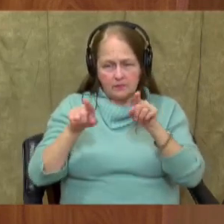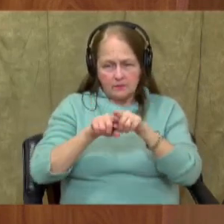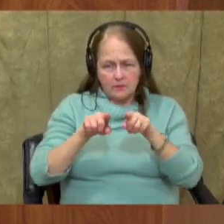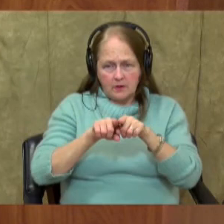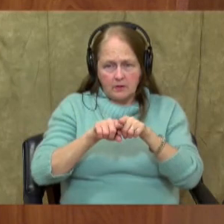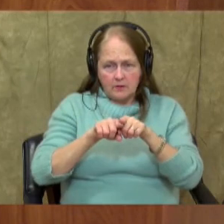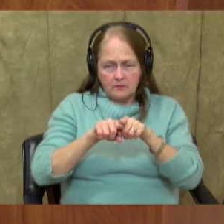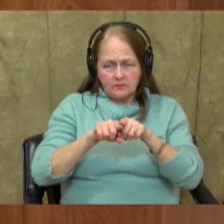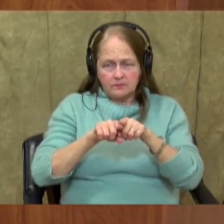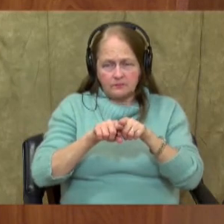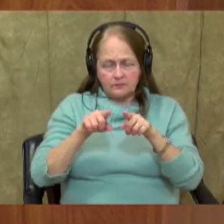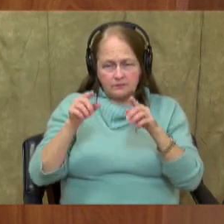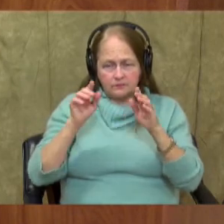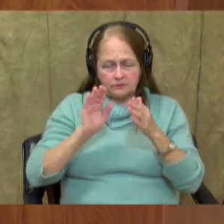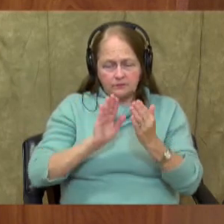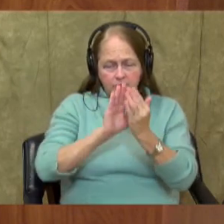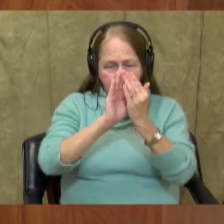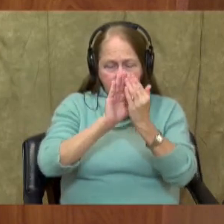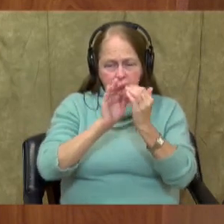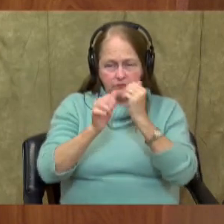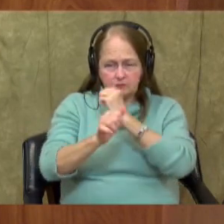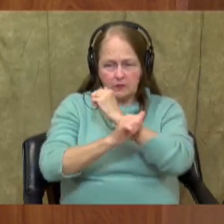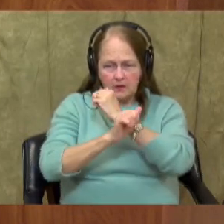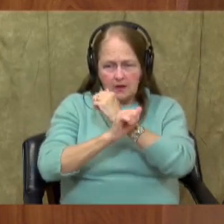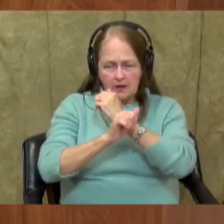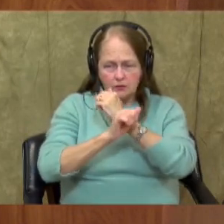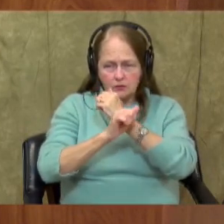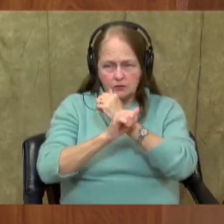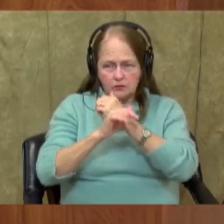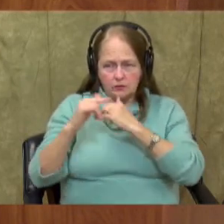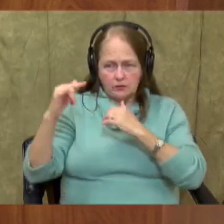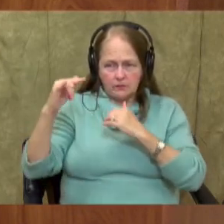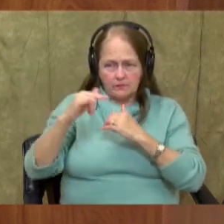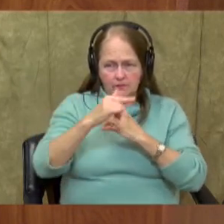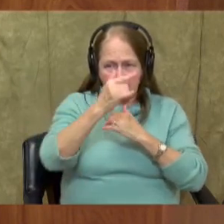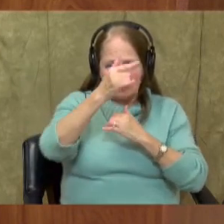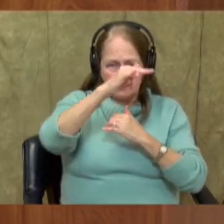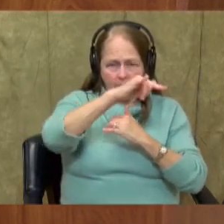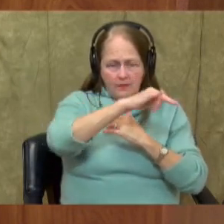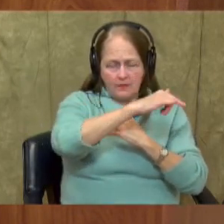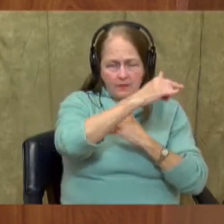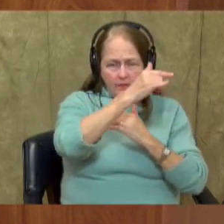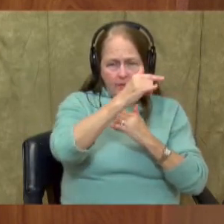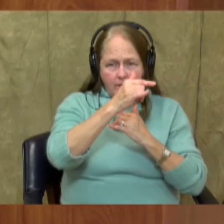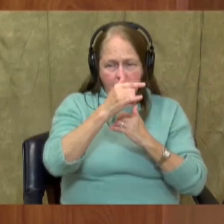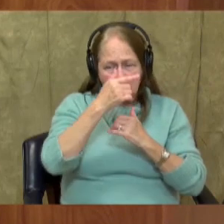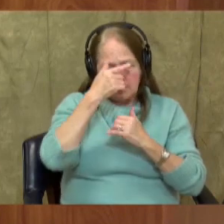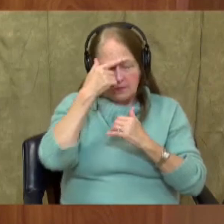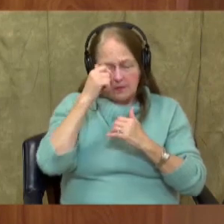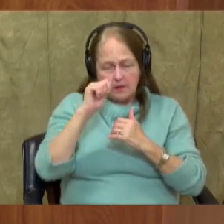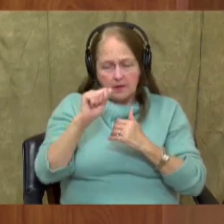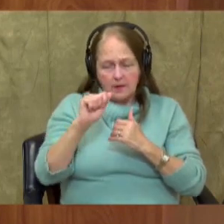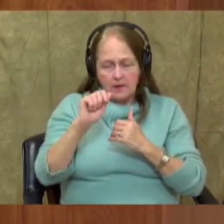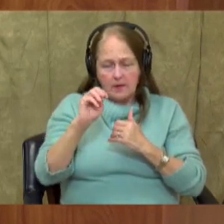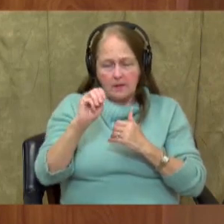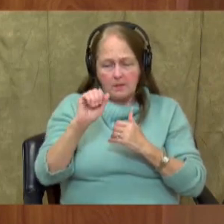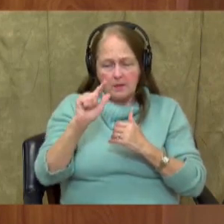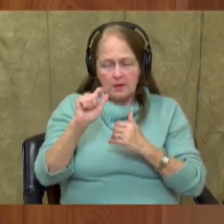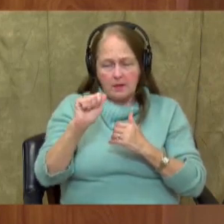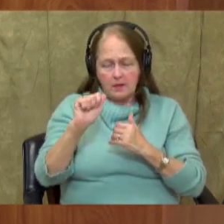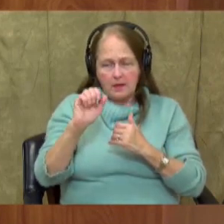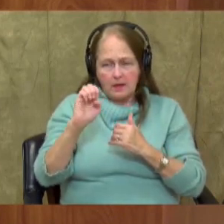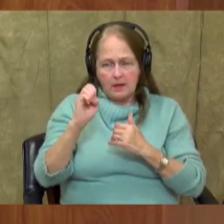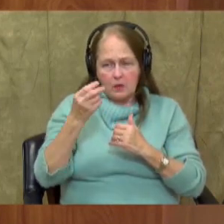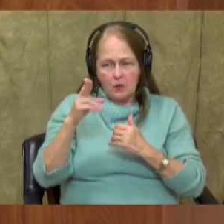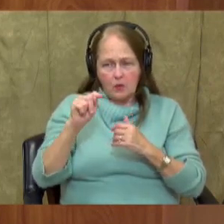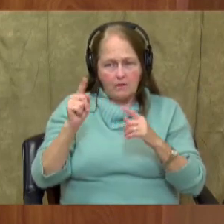similarities. She faced danger at an air show and in flying solo. That's true because Amelia Earhart was one